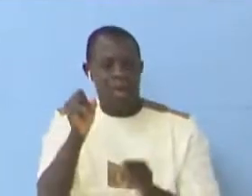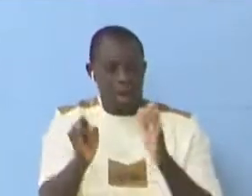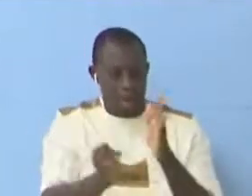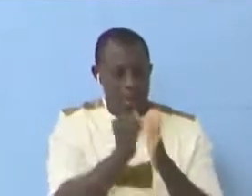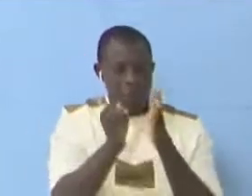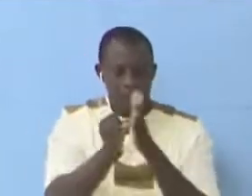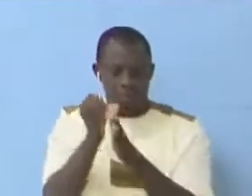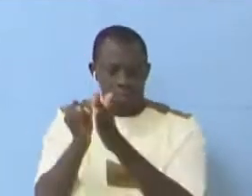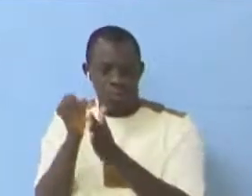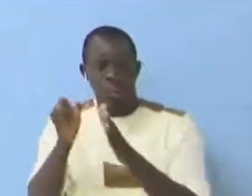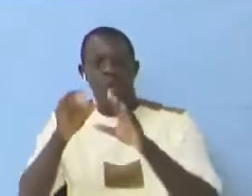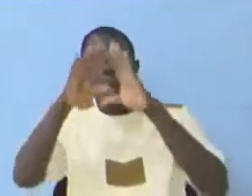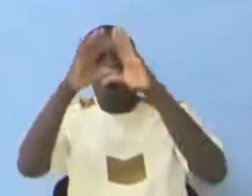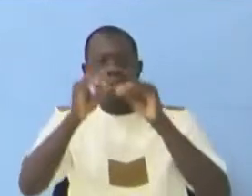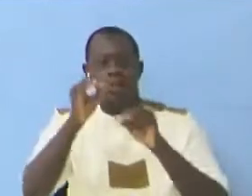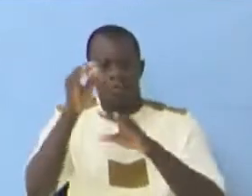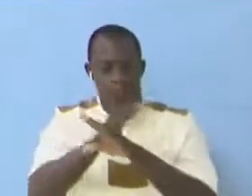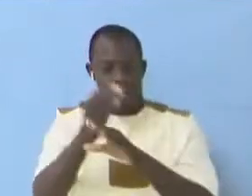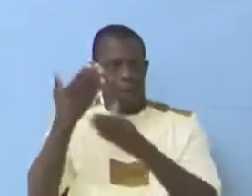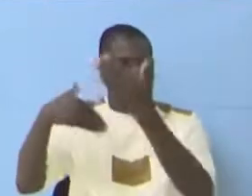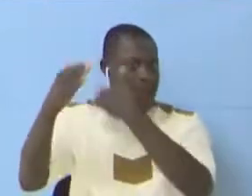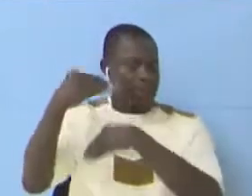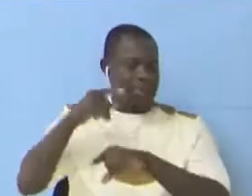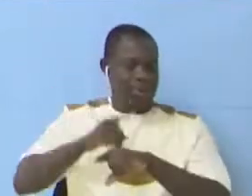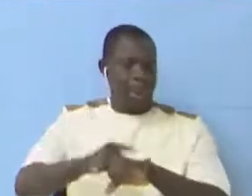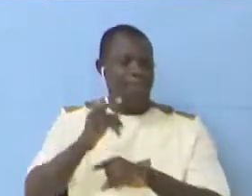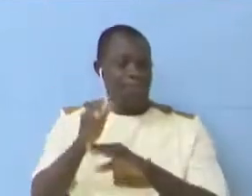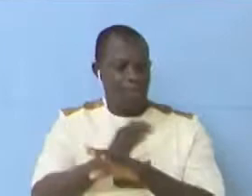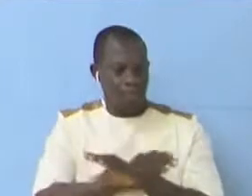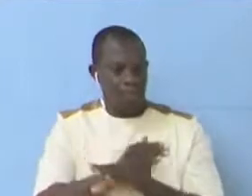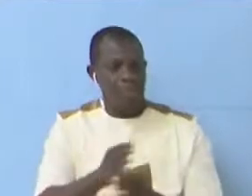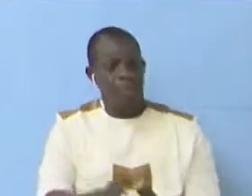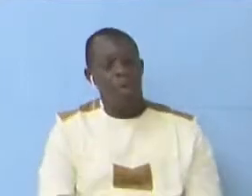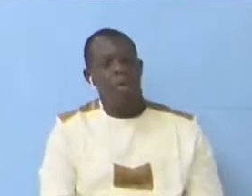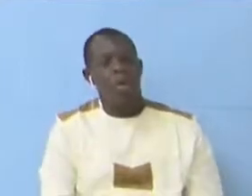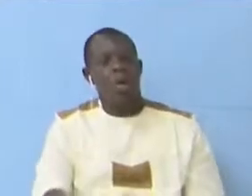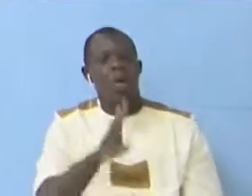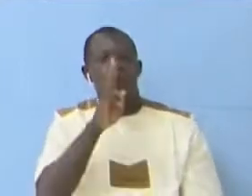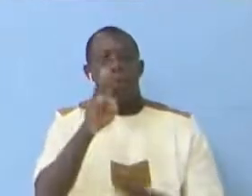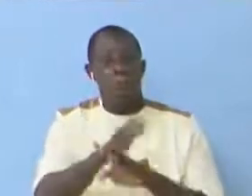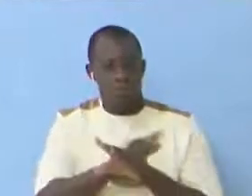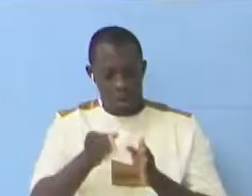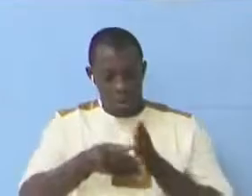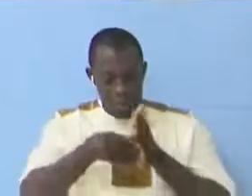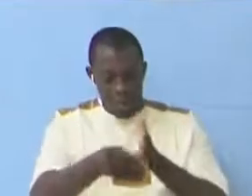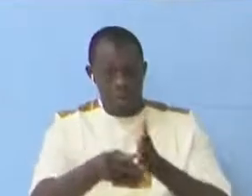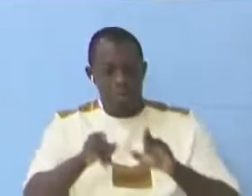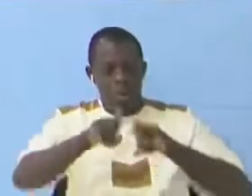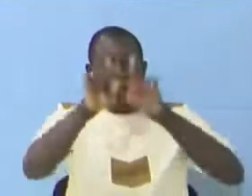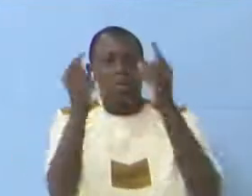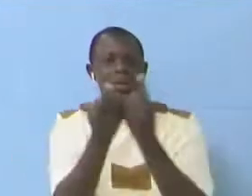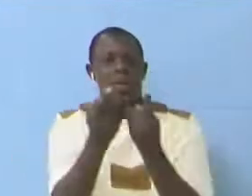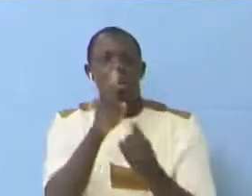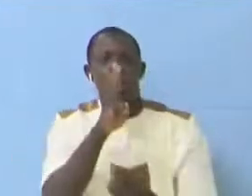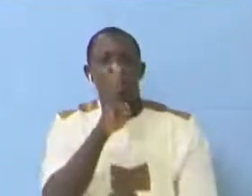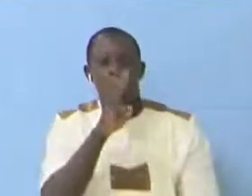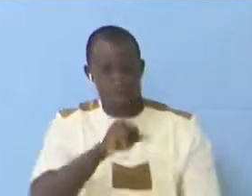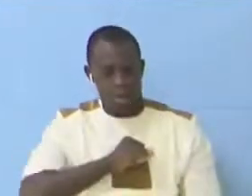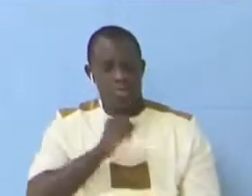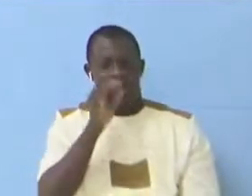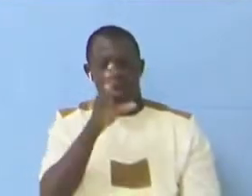Director General bi nag ba ci buntu bi nga xam ne ni ñoom ñoo dee gestu. Who was the Director General? kan moo nekkoon Director General